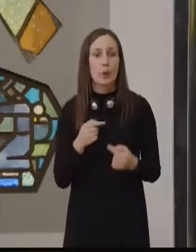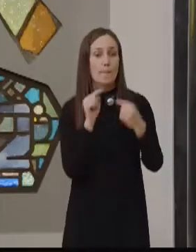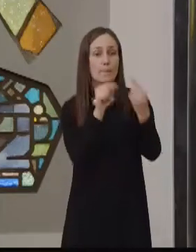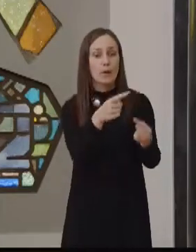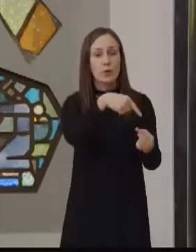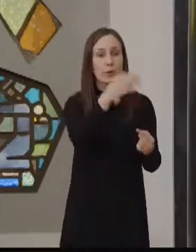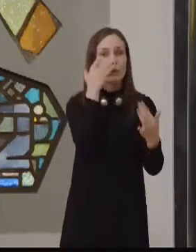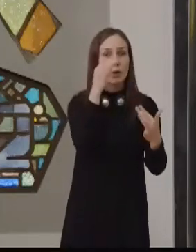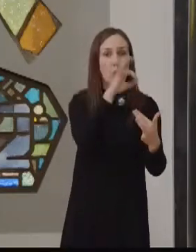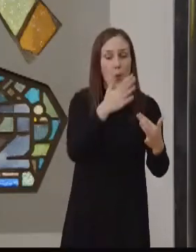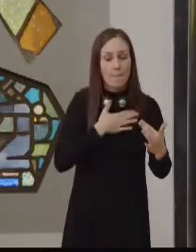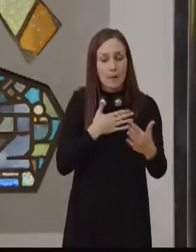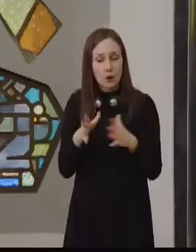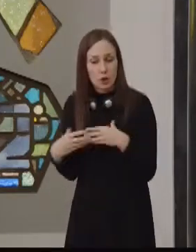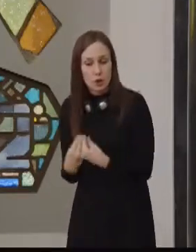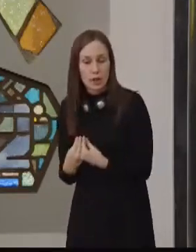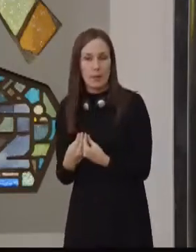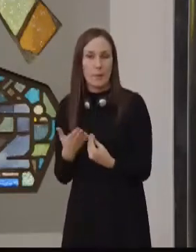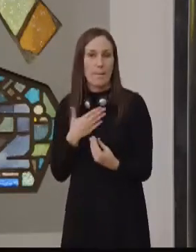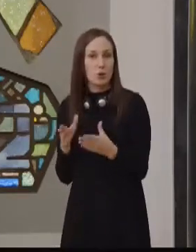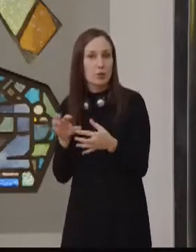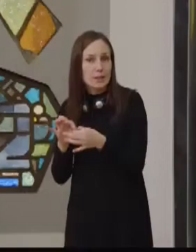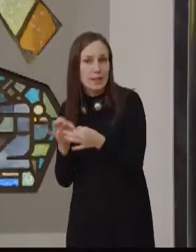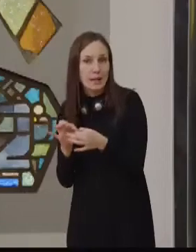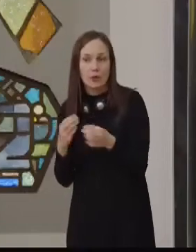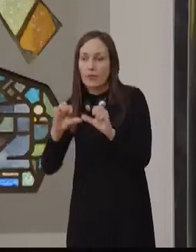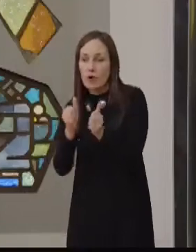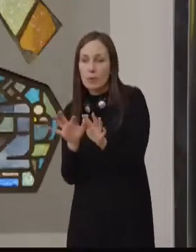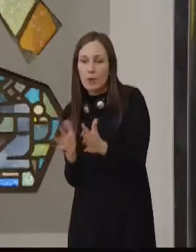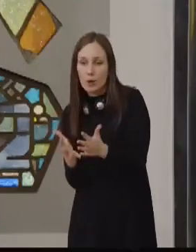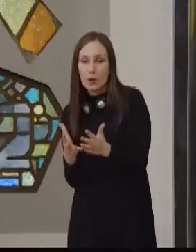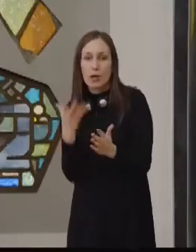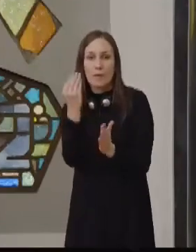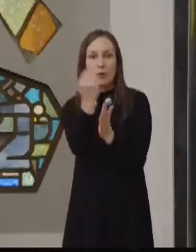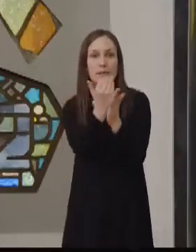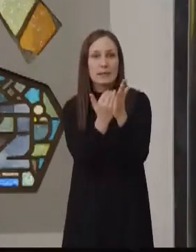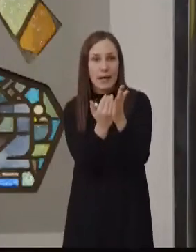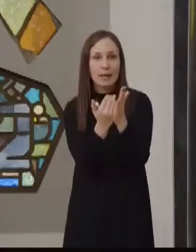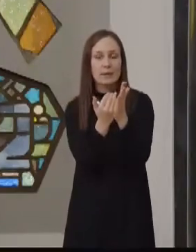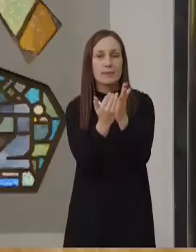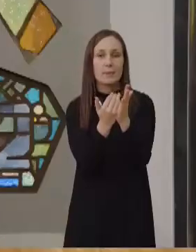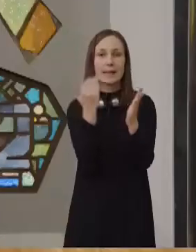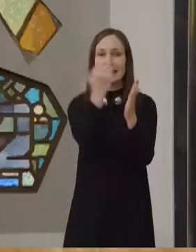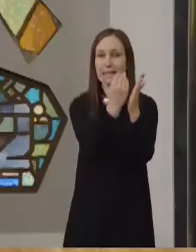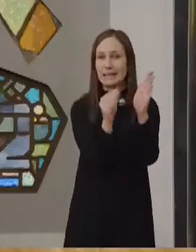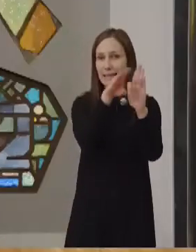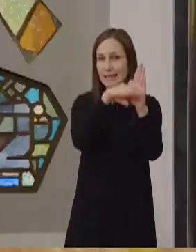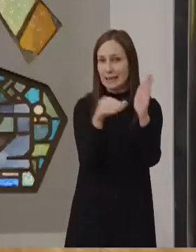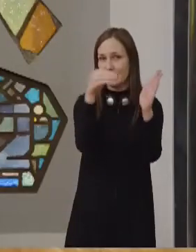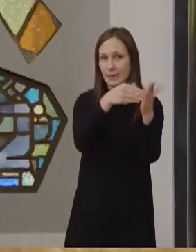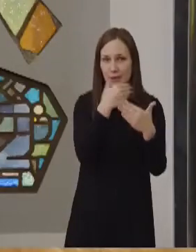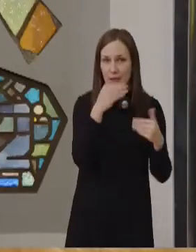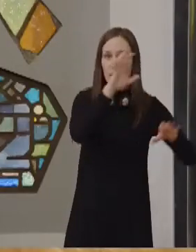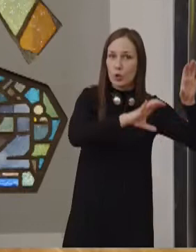society. The imagination of my opponents about my family should not become a rule in